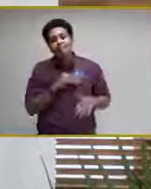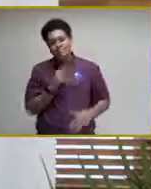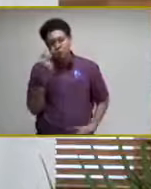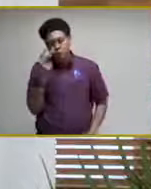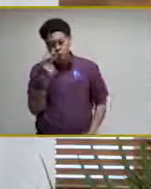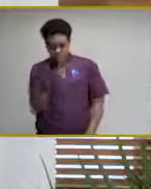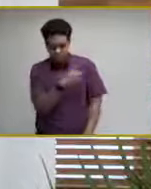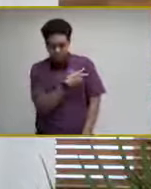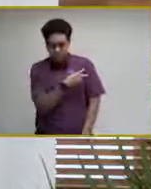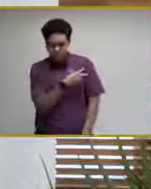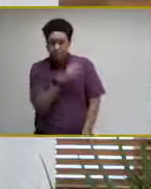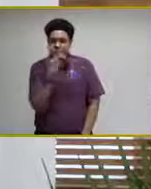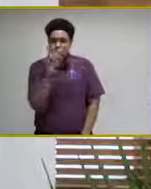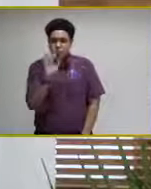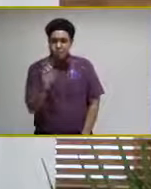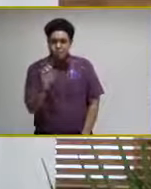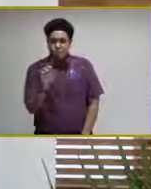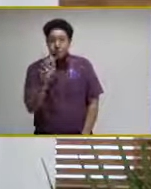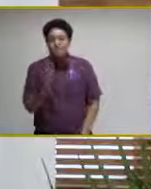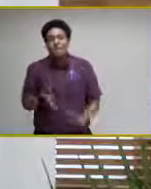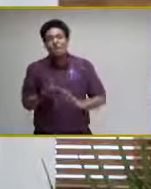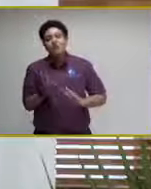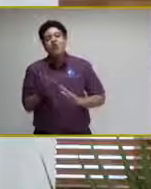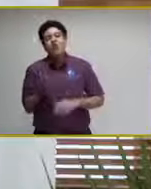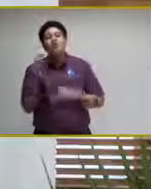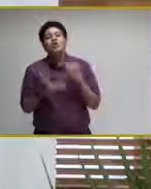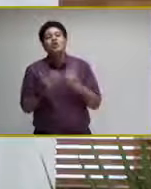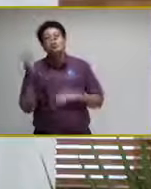doses, and so you will have to run this process